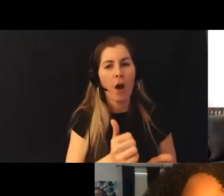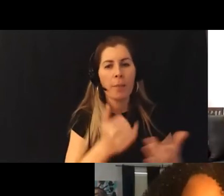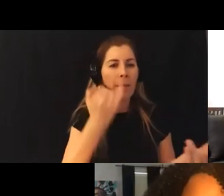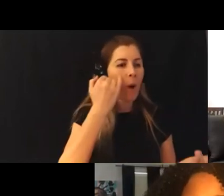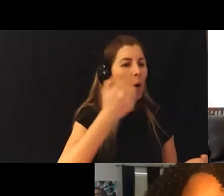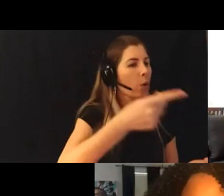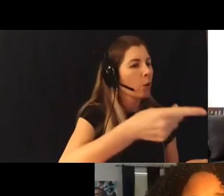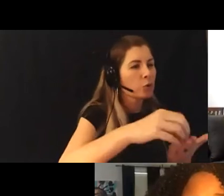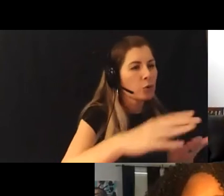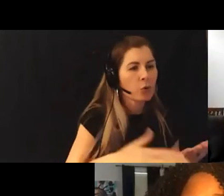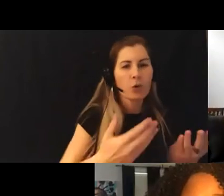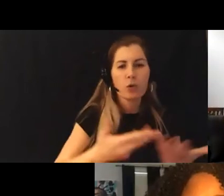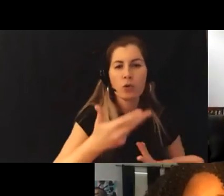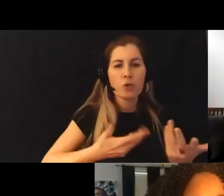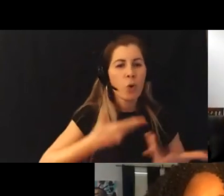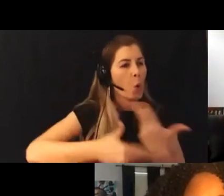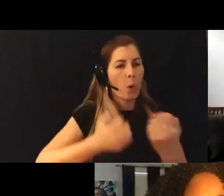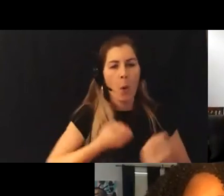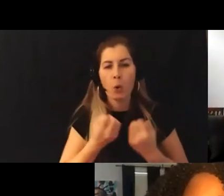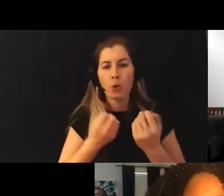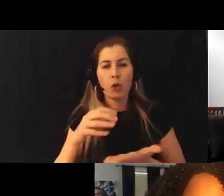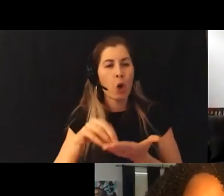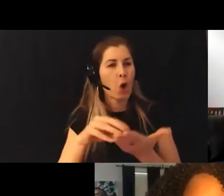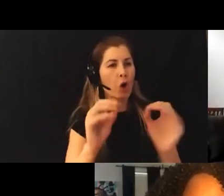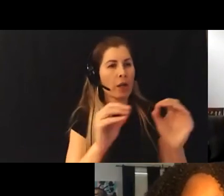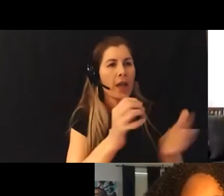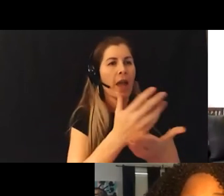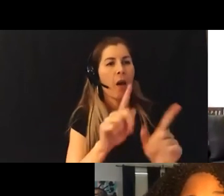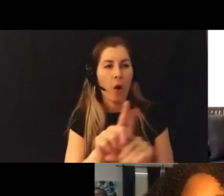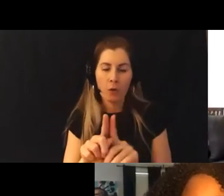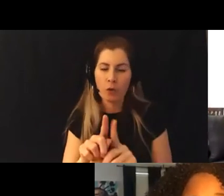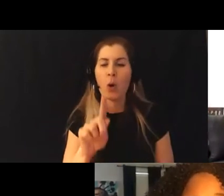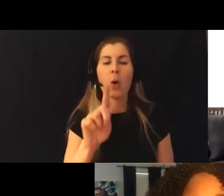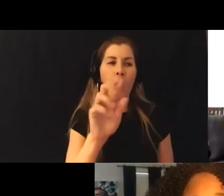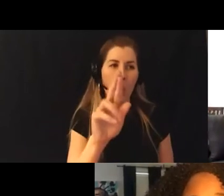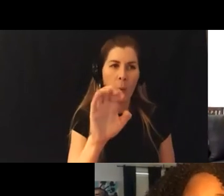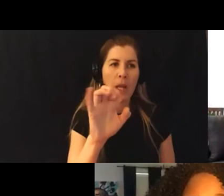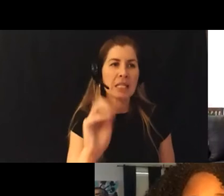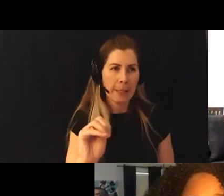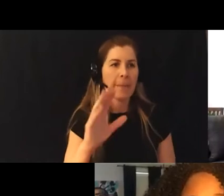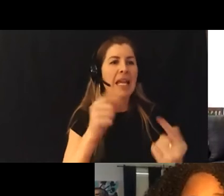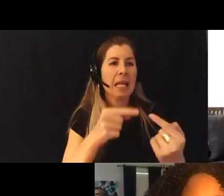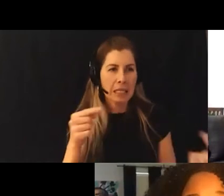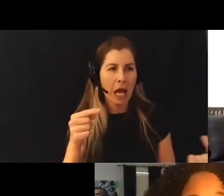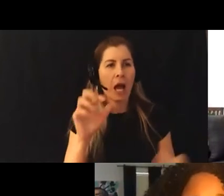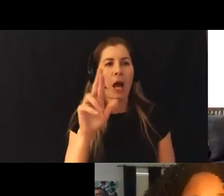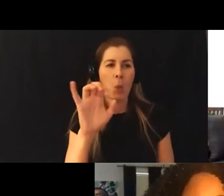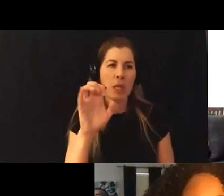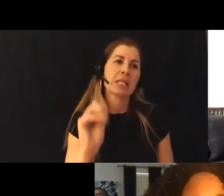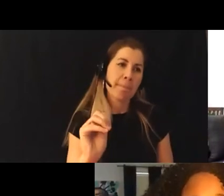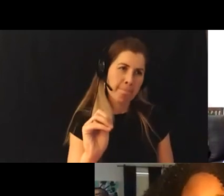SEL, social-emotional learning, as well as systemic racism, anti-racist instruction and